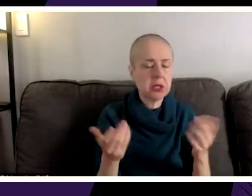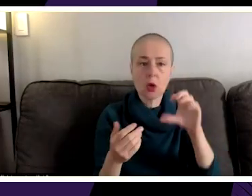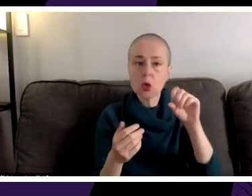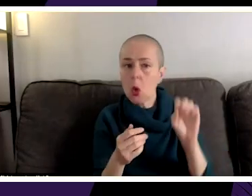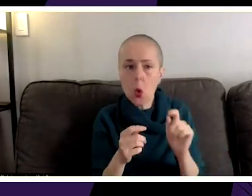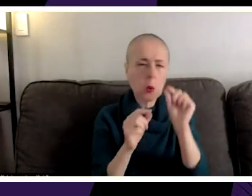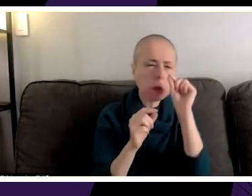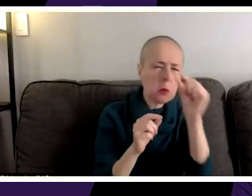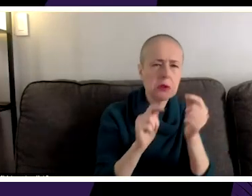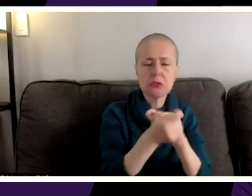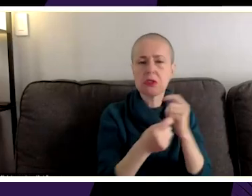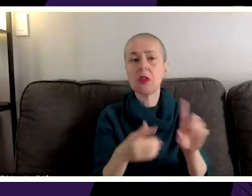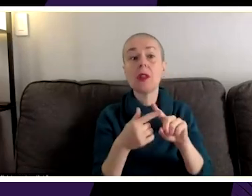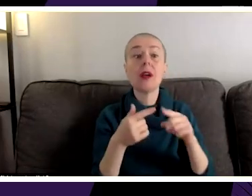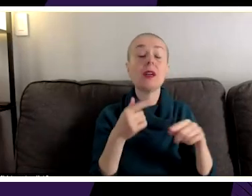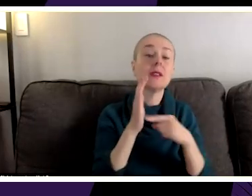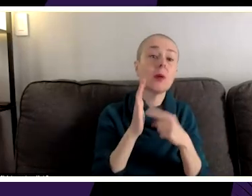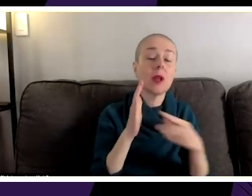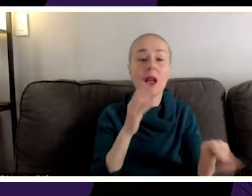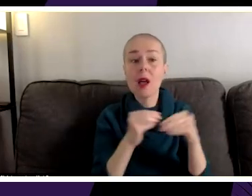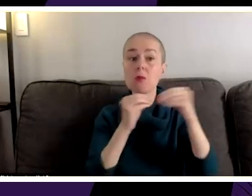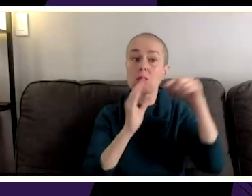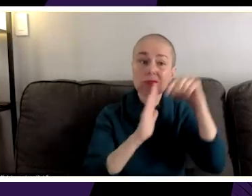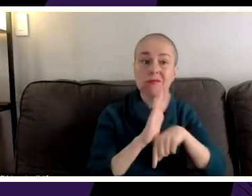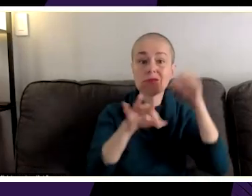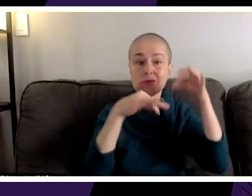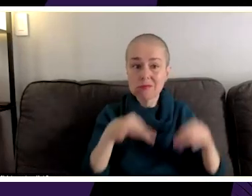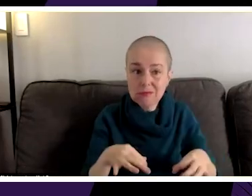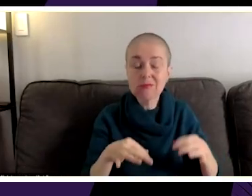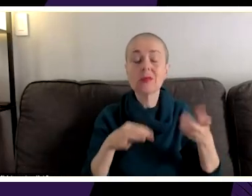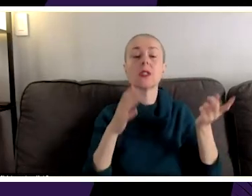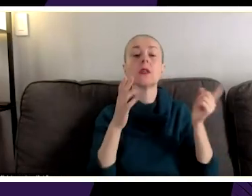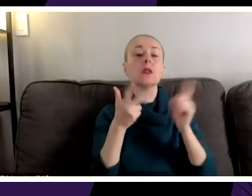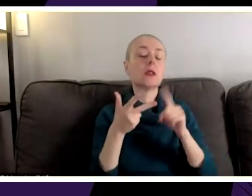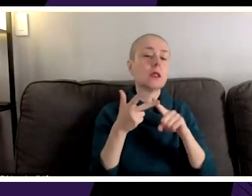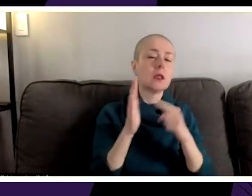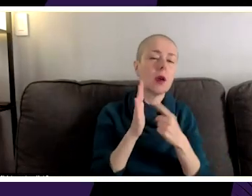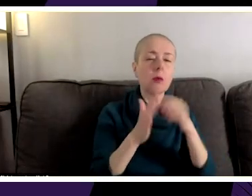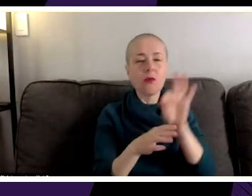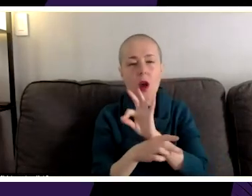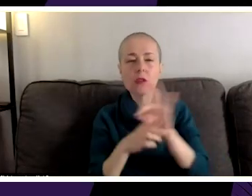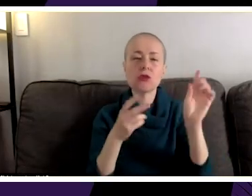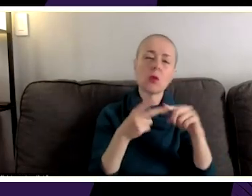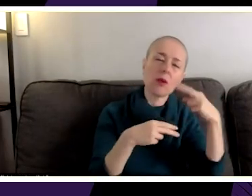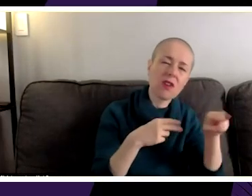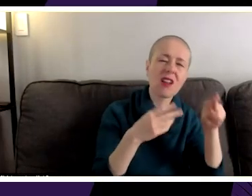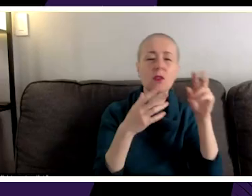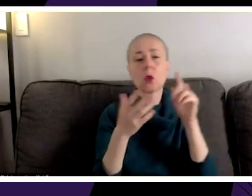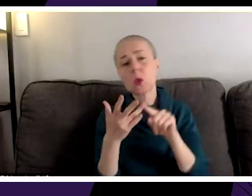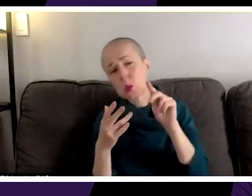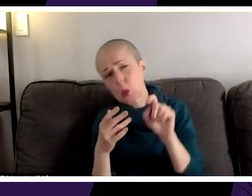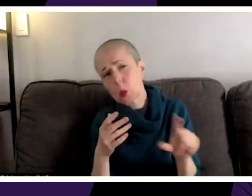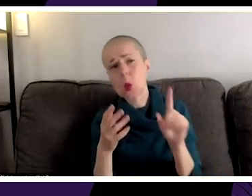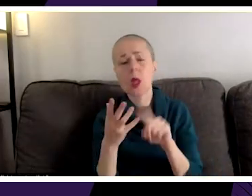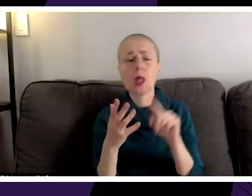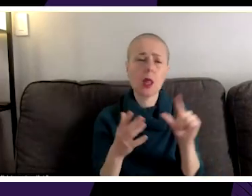that might be a adding more description to some function or some reference, some tool, some library. So these all were the